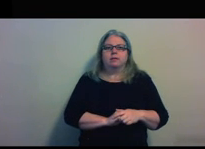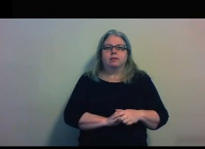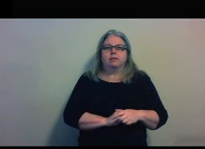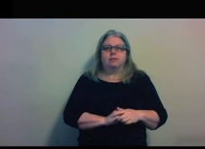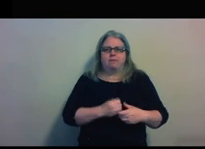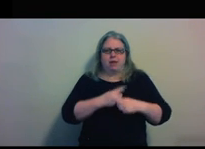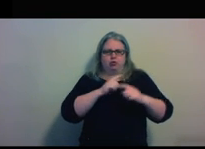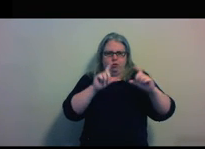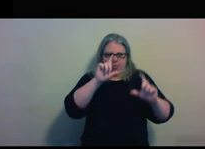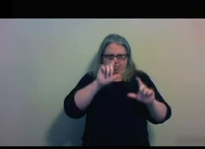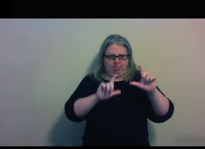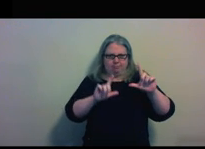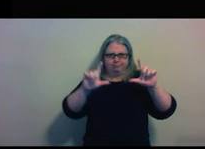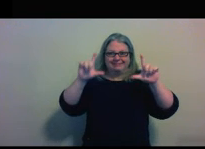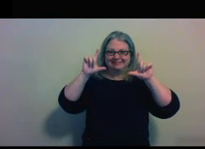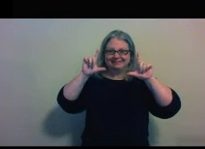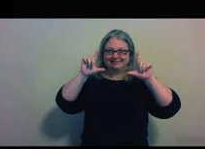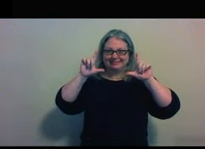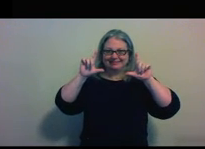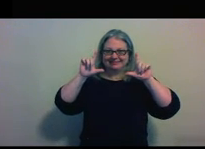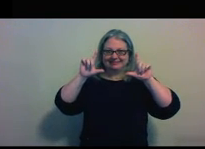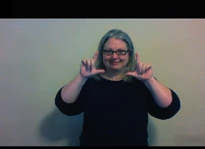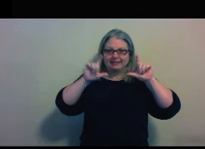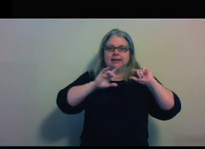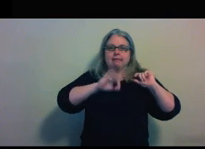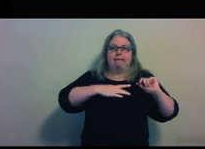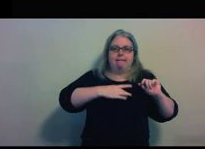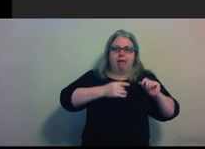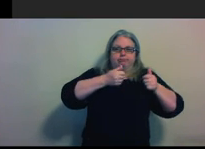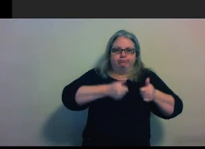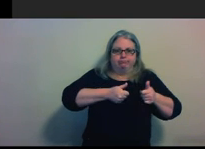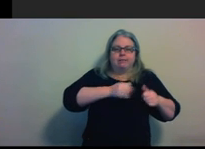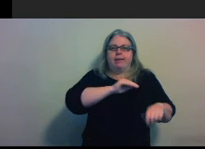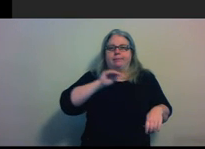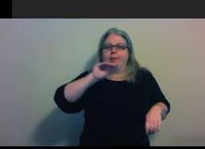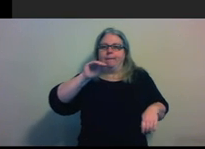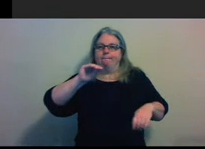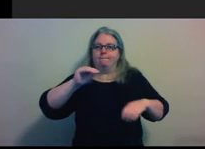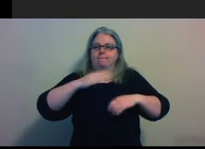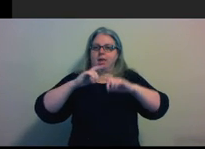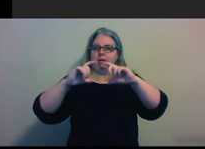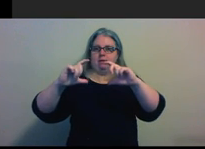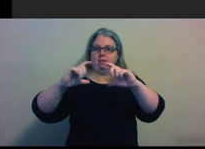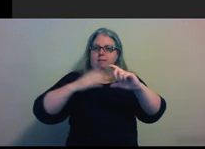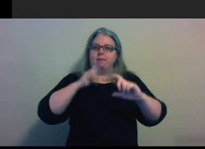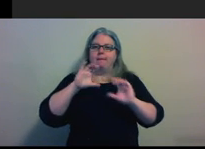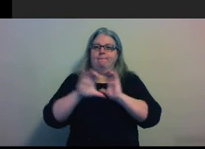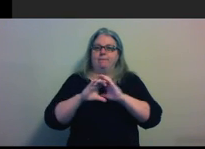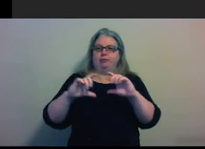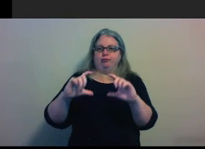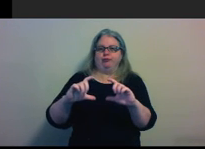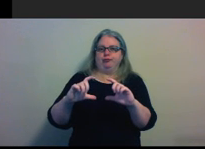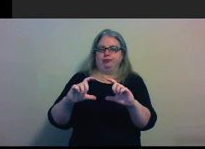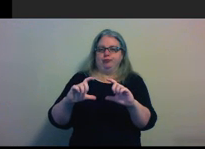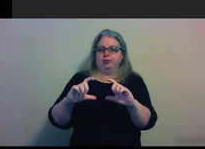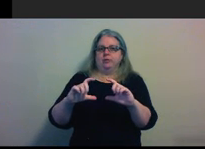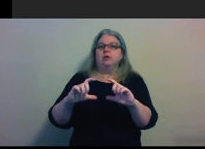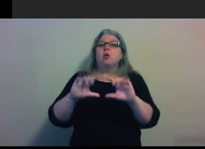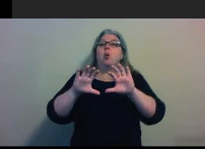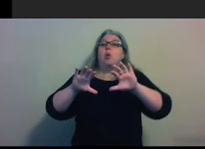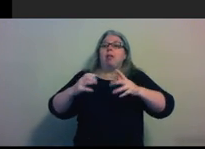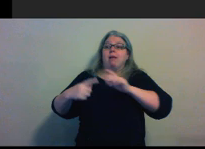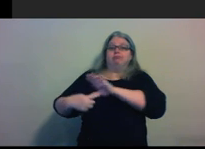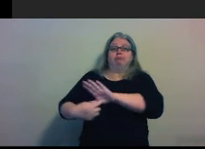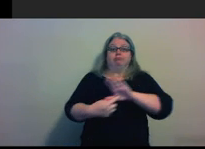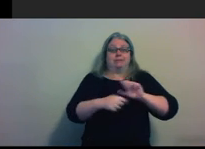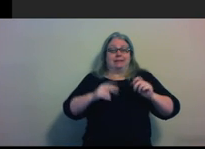And I'm just going to center it a little bit and click I like it. And there's now my image that would show